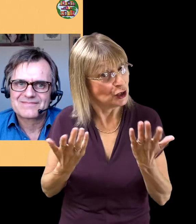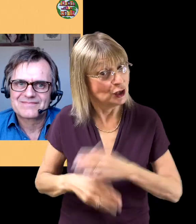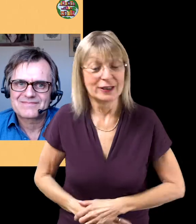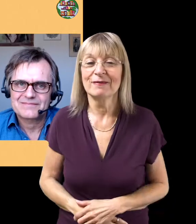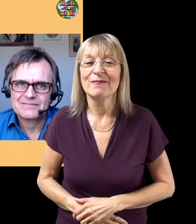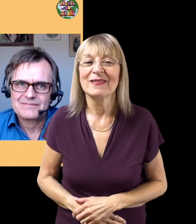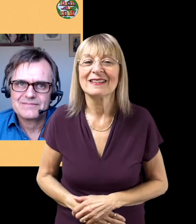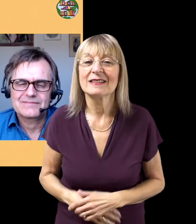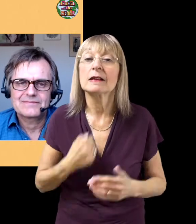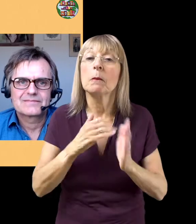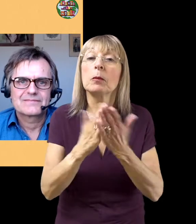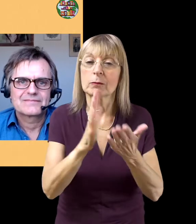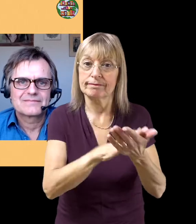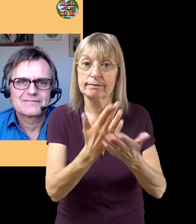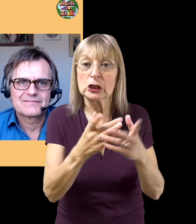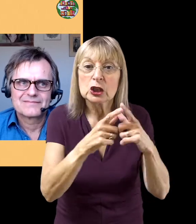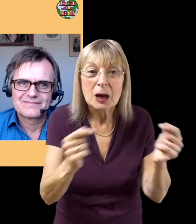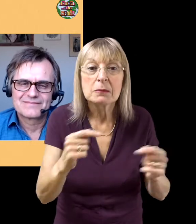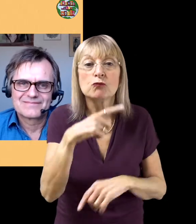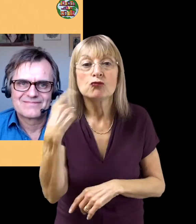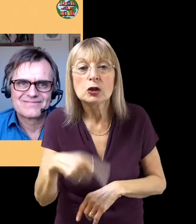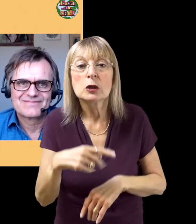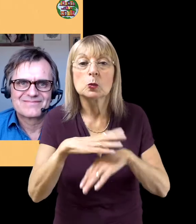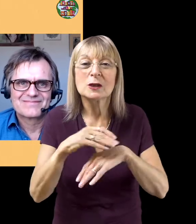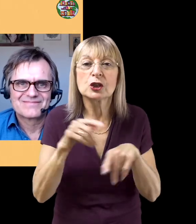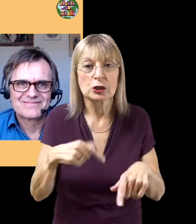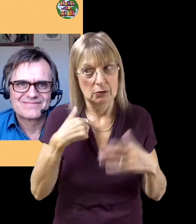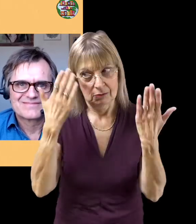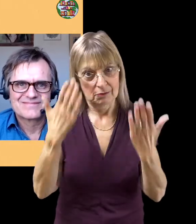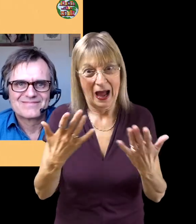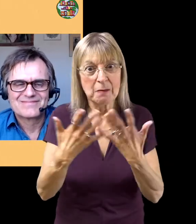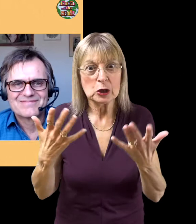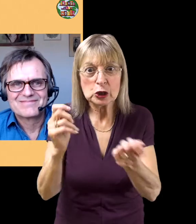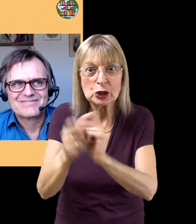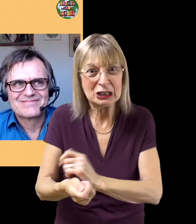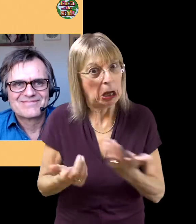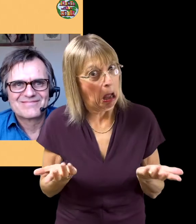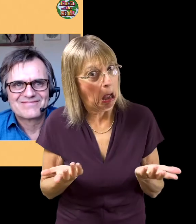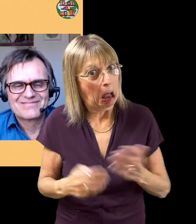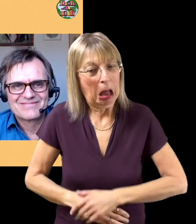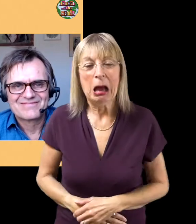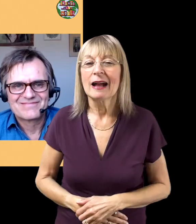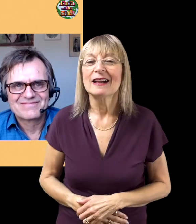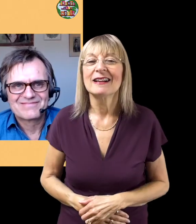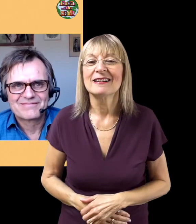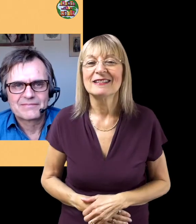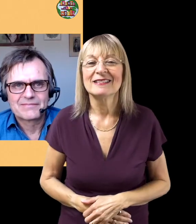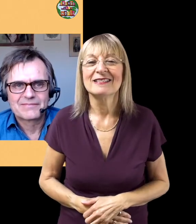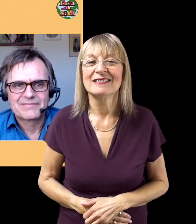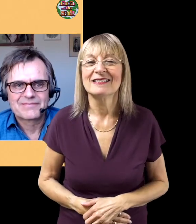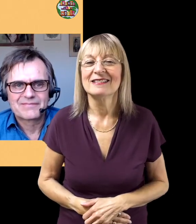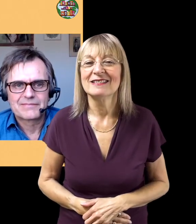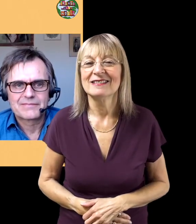read English. My books are also being translated into Japanese and Russian and Swedish, and I have